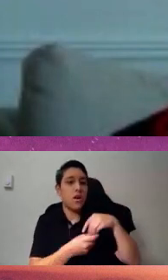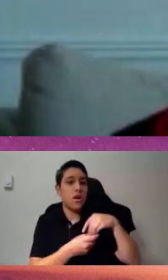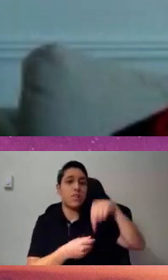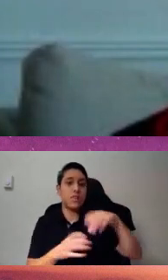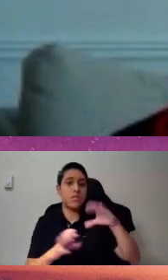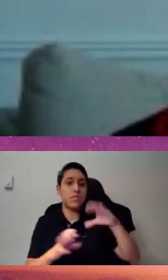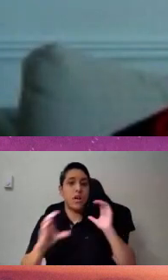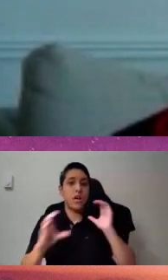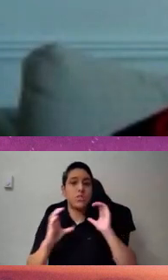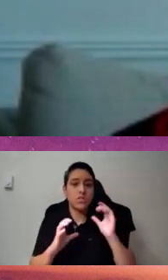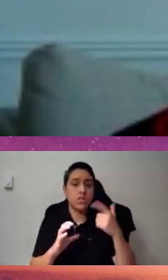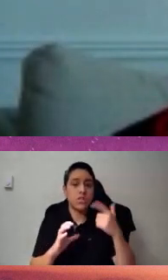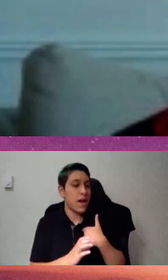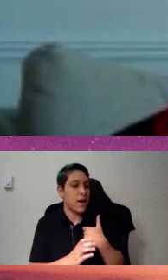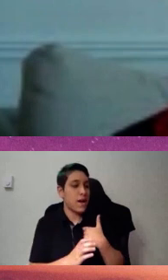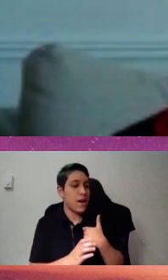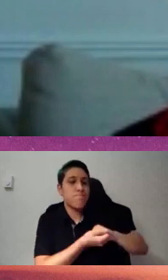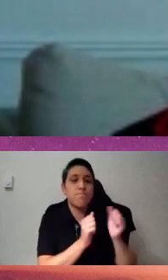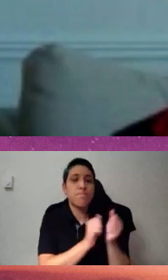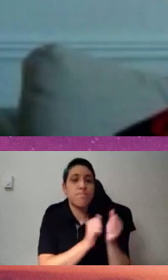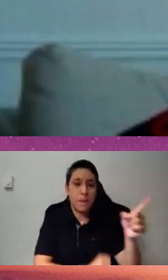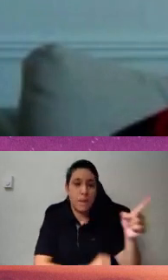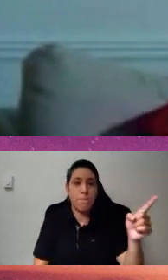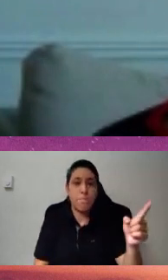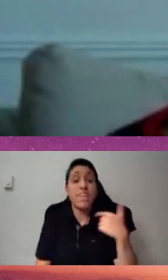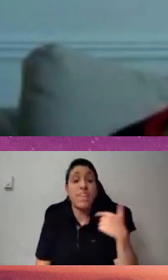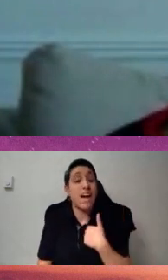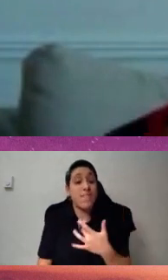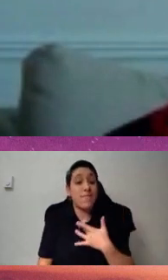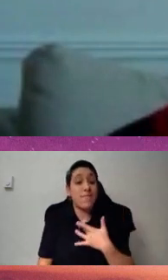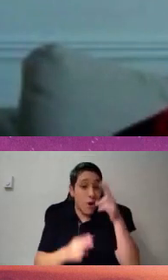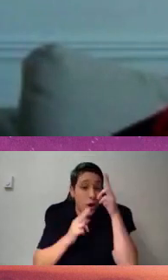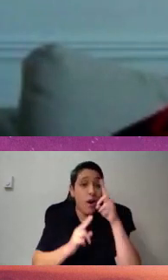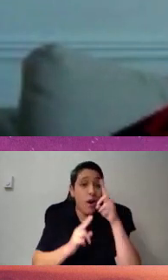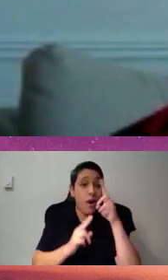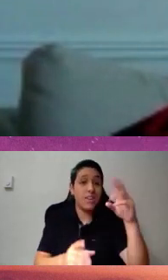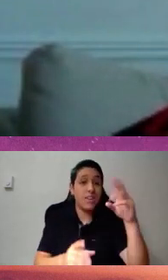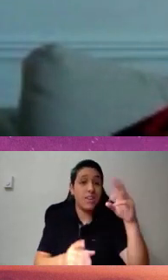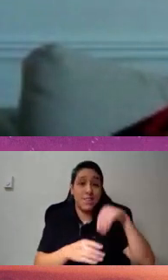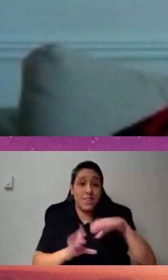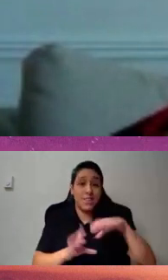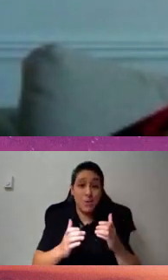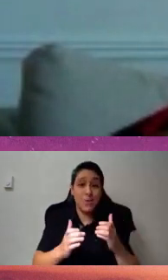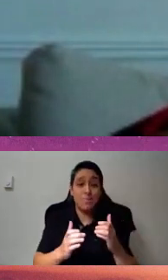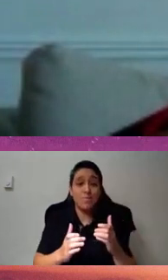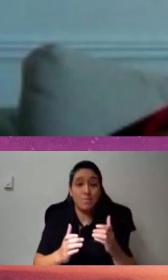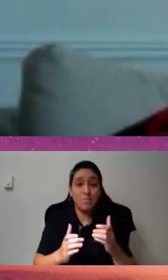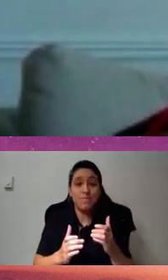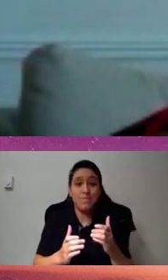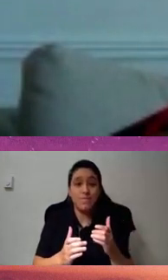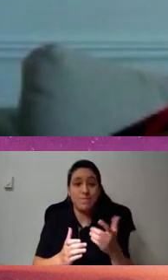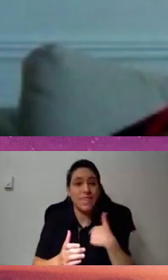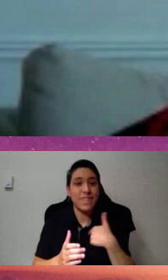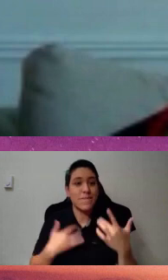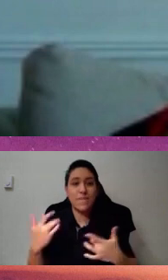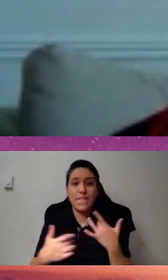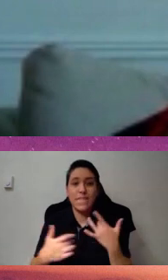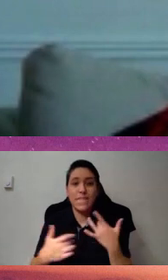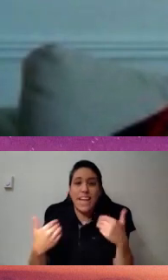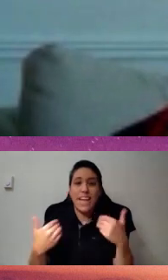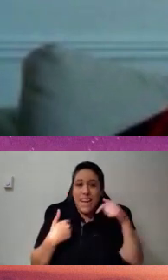so much. I'm so honored to be amongst this group and this collective. I'm so excited to have